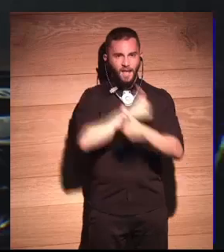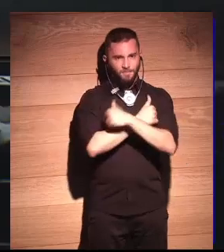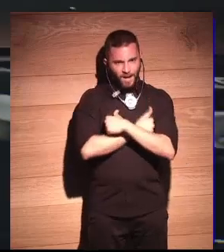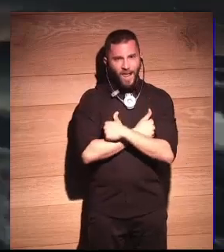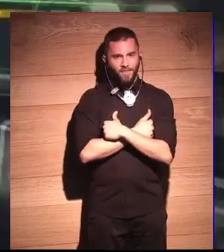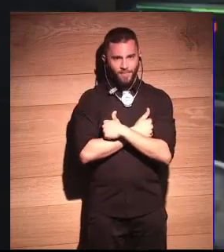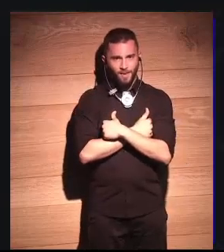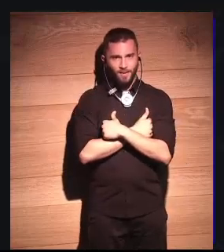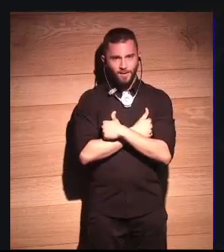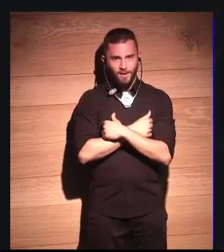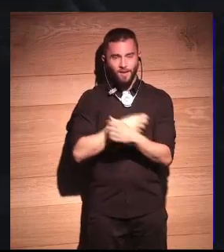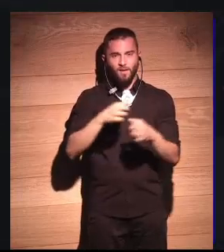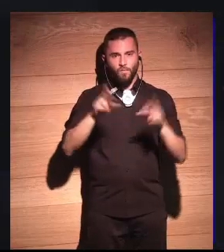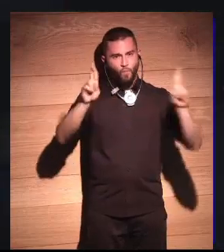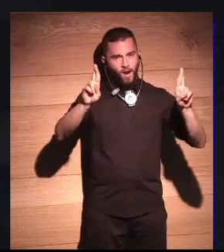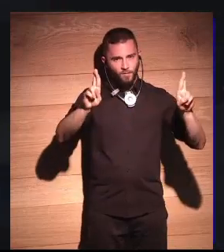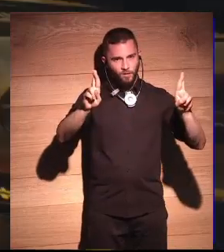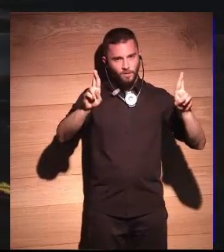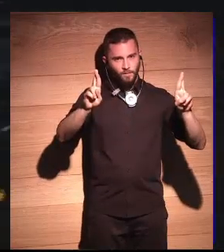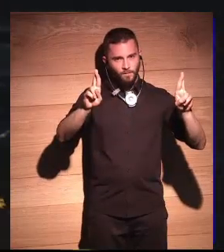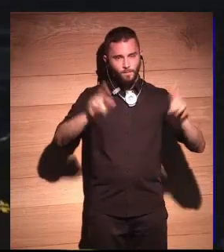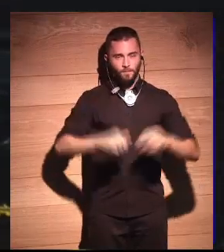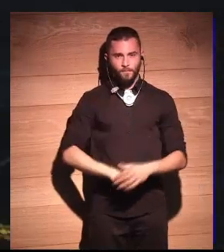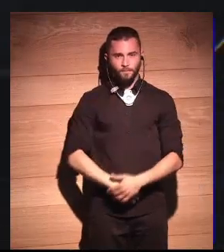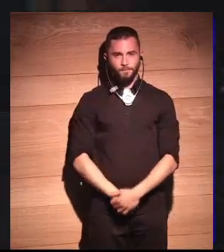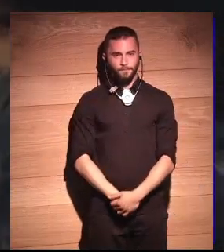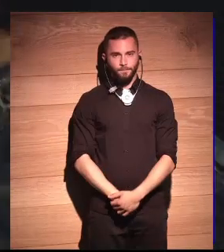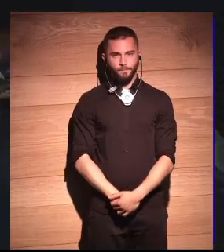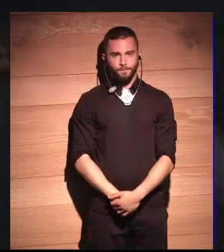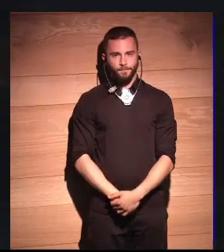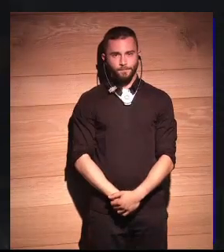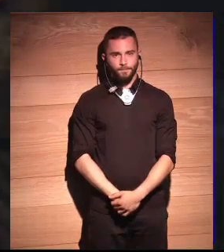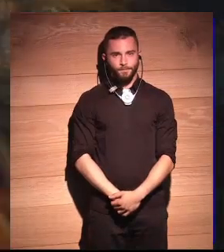Good luck, people. Race yourselves free.